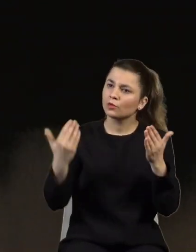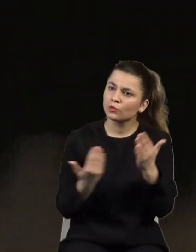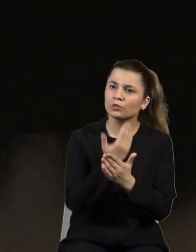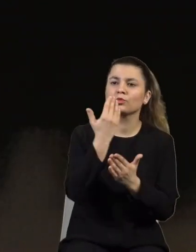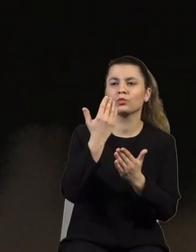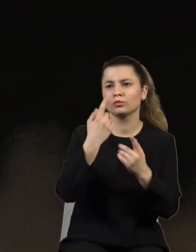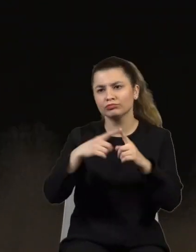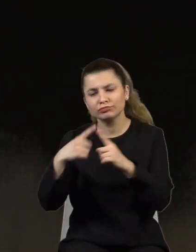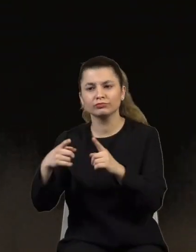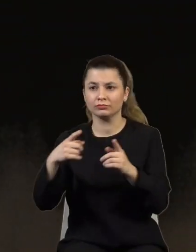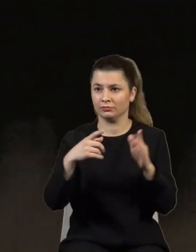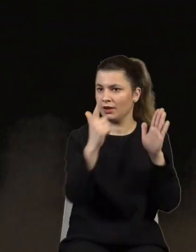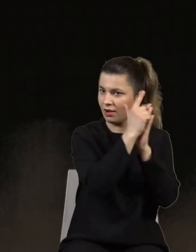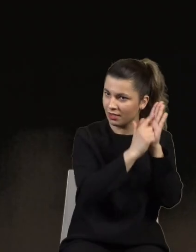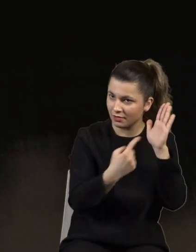that